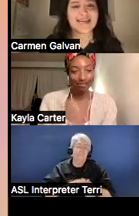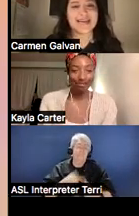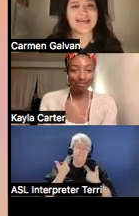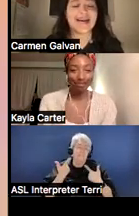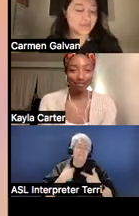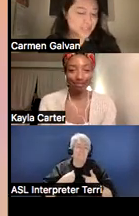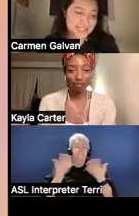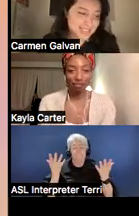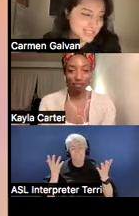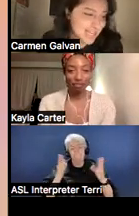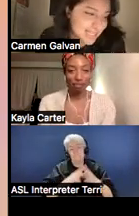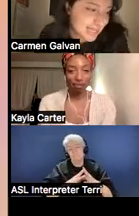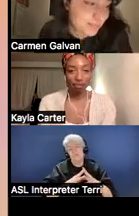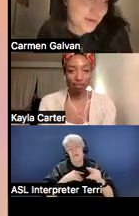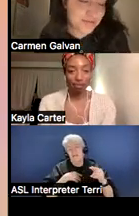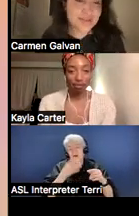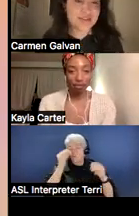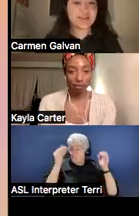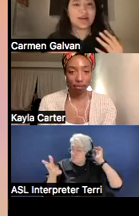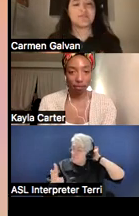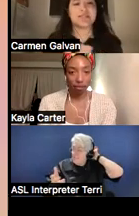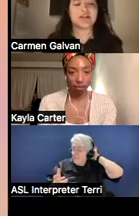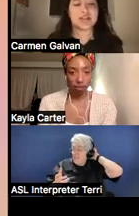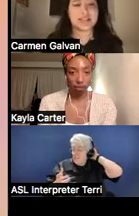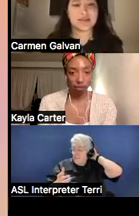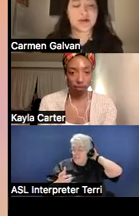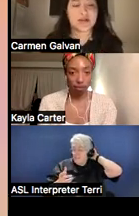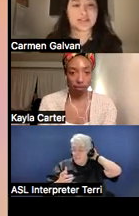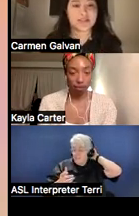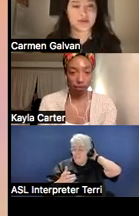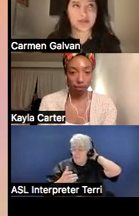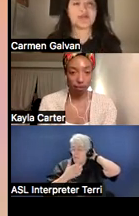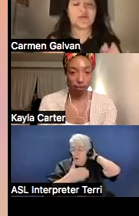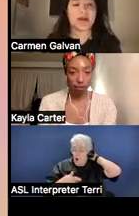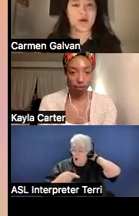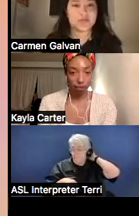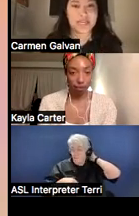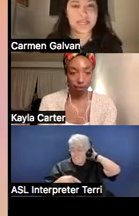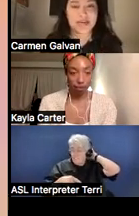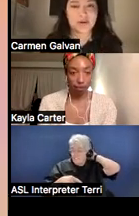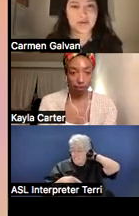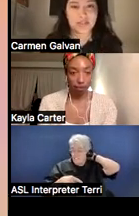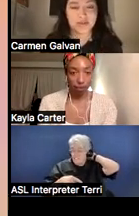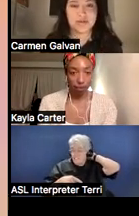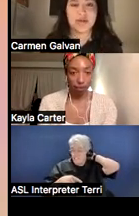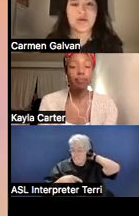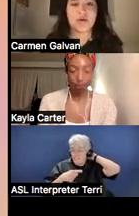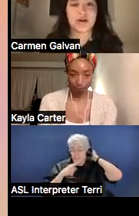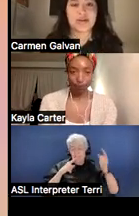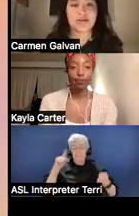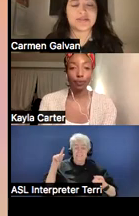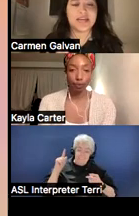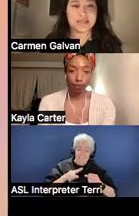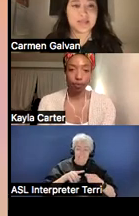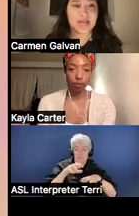And I would just like to say that part of the decolonizing work is also, when you go back home, taking that work with you,